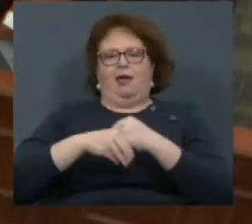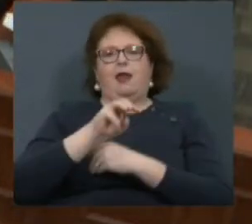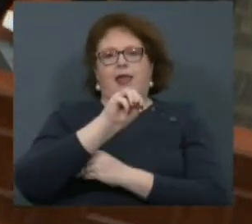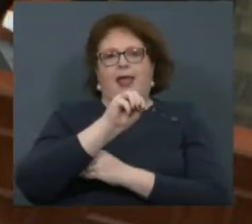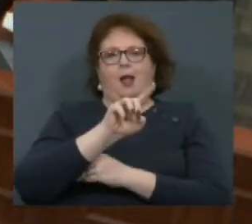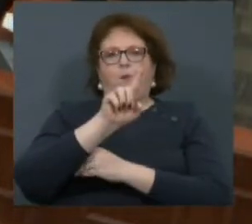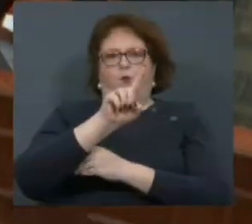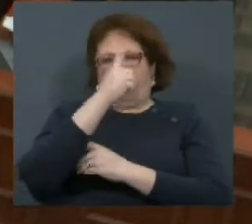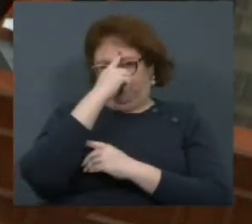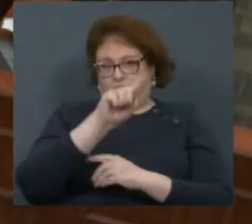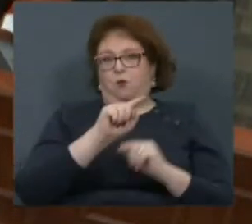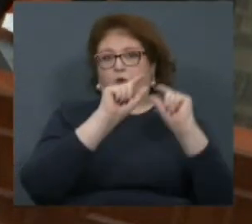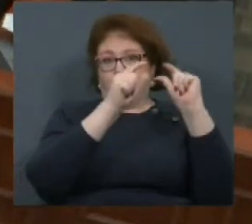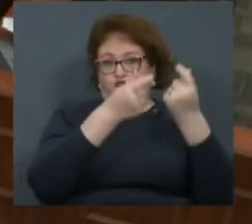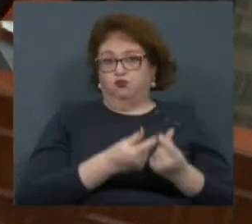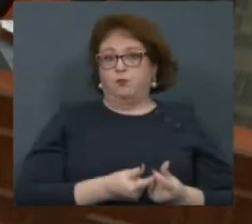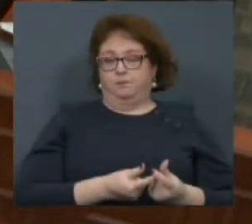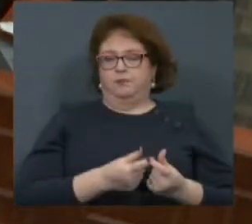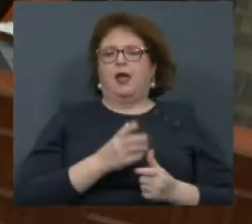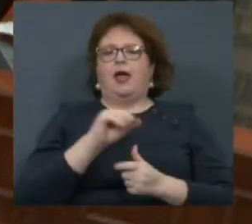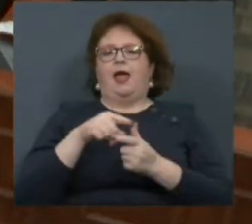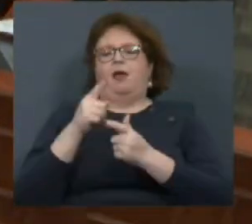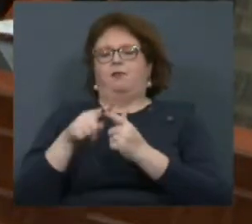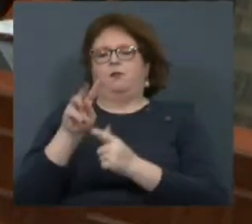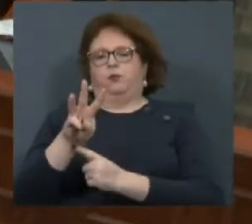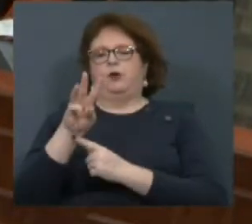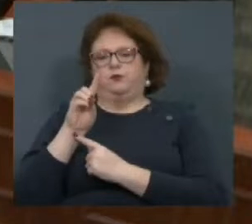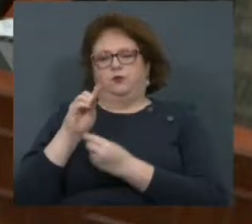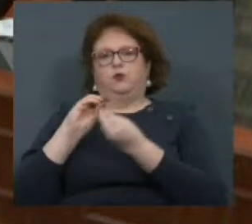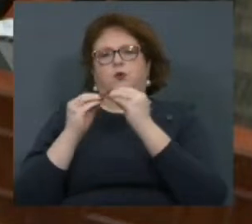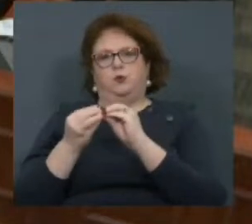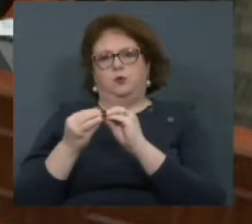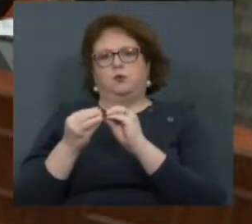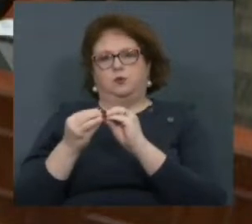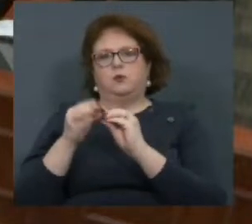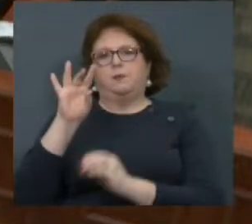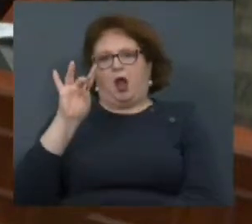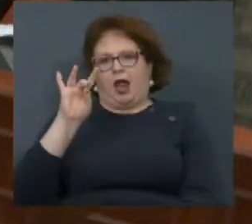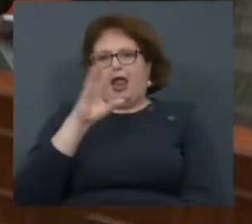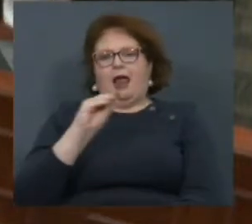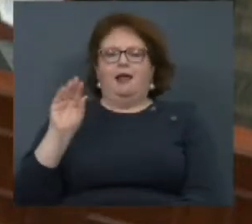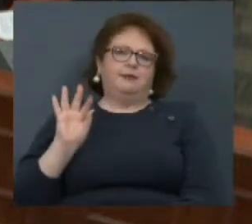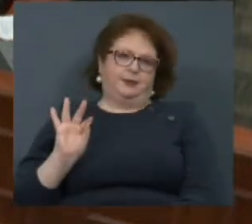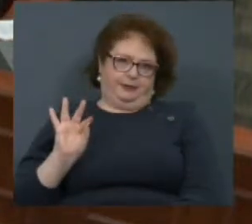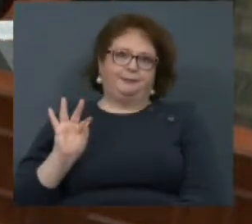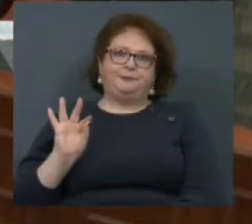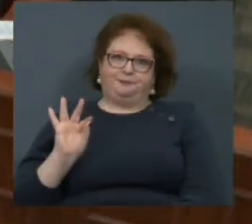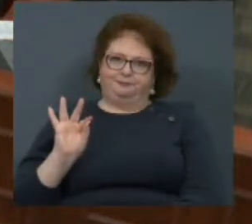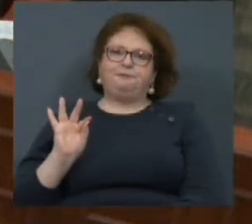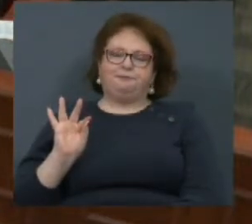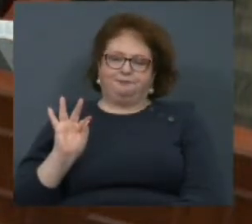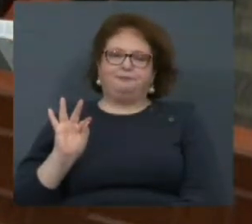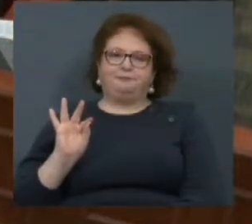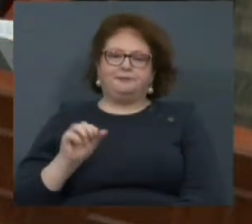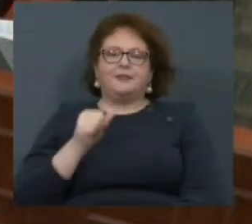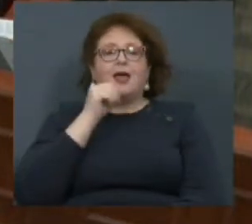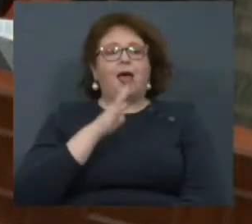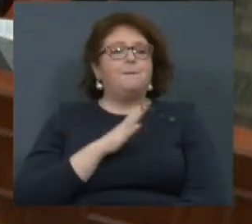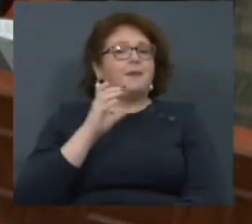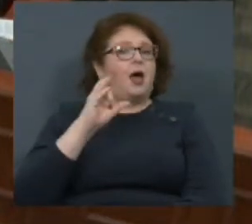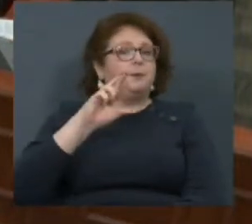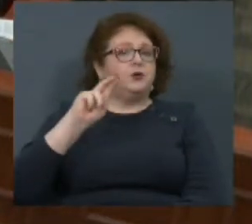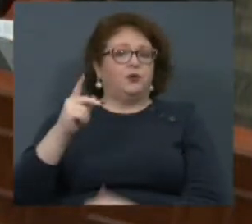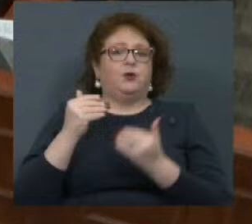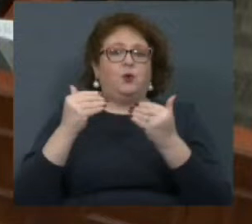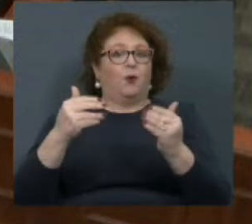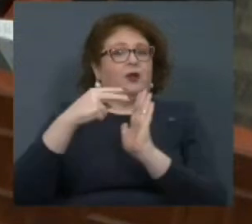to the group items and withdrew items 8 and 9. Madam Clerk, if you